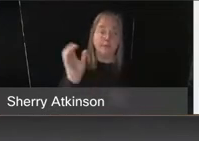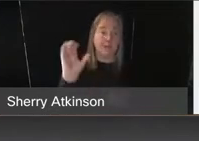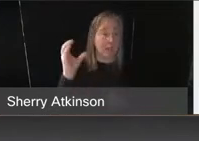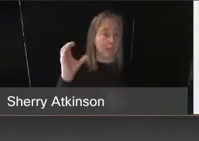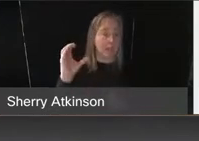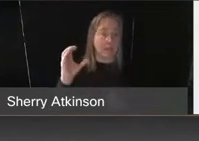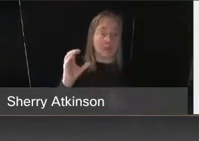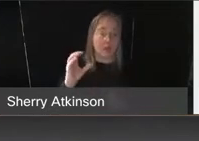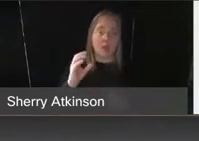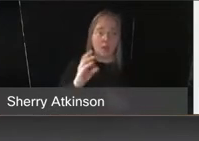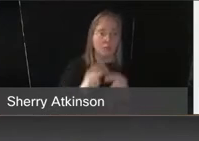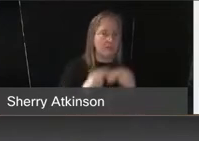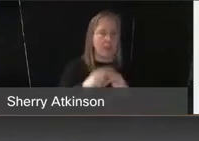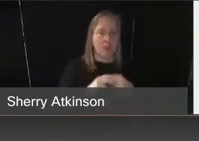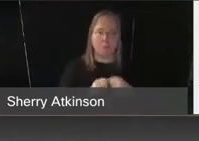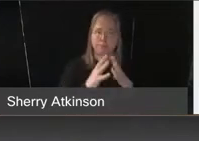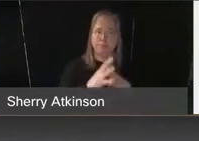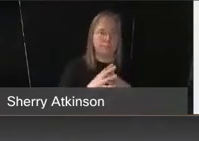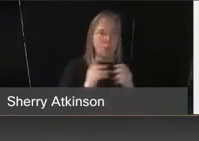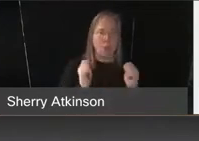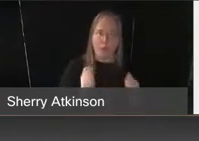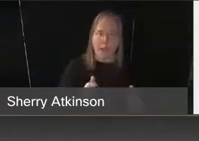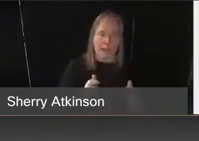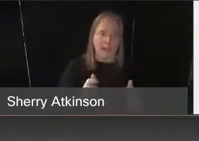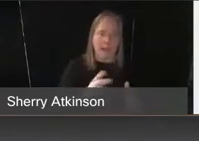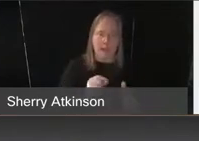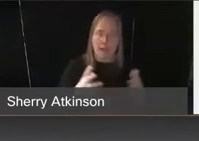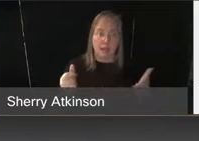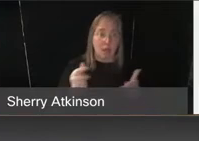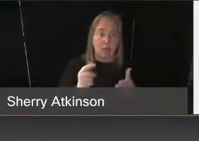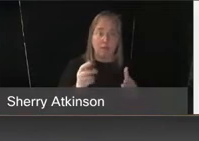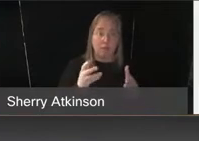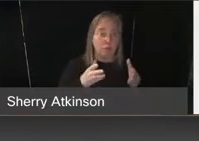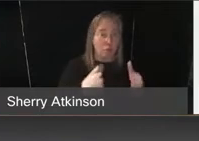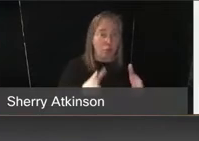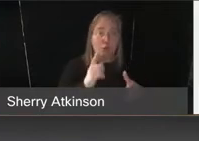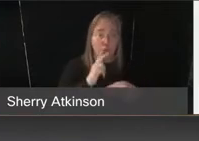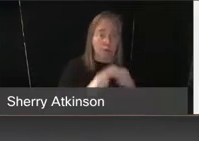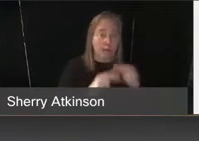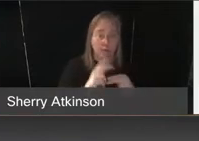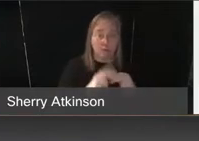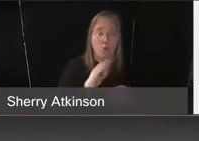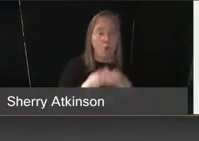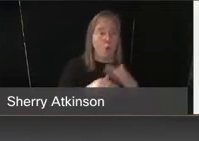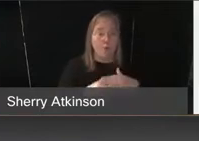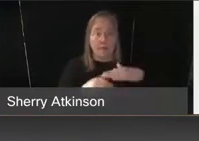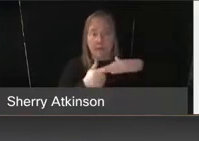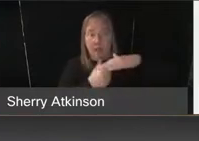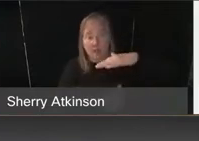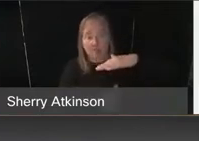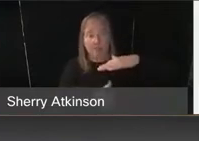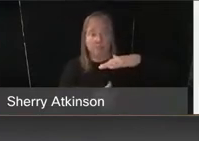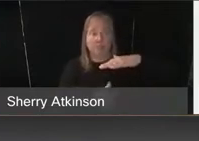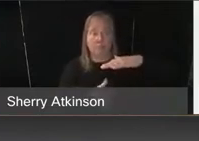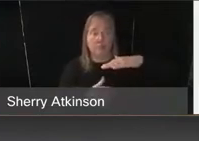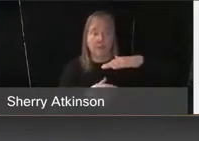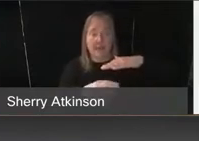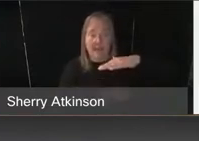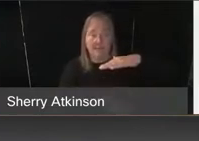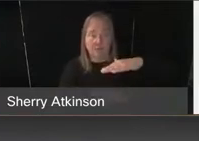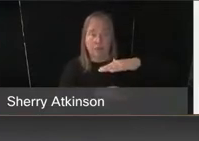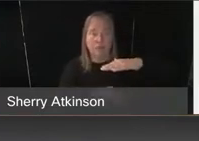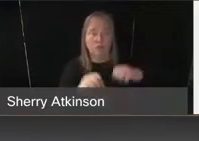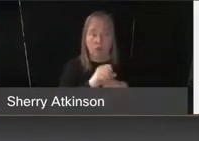in a very quick fashion, and a significant amount of roadway was built. So all the infrastructure is deteriorating at the same pace.